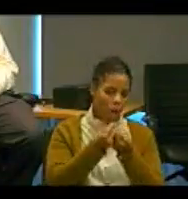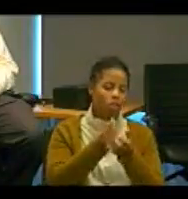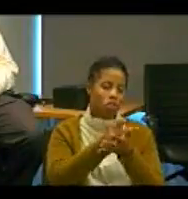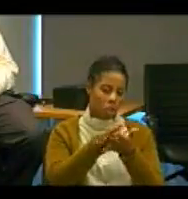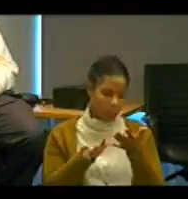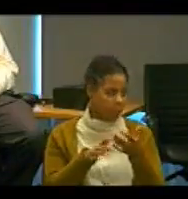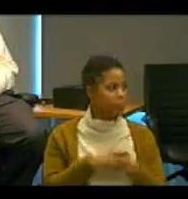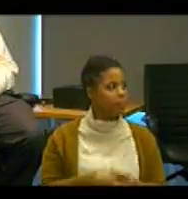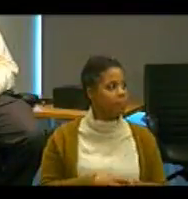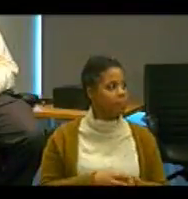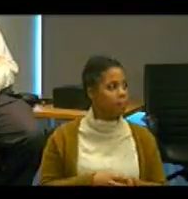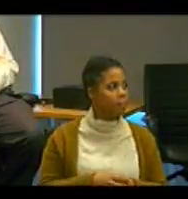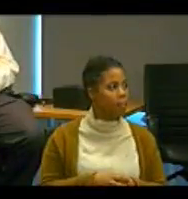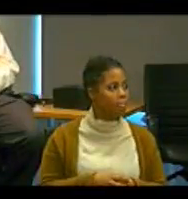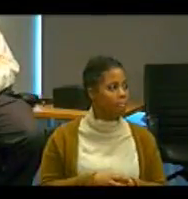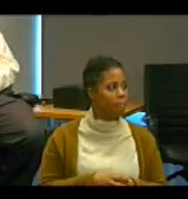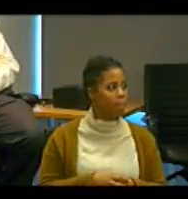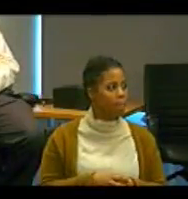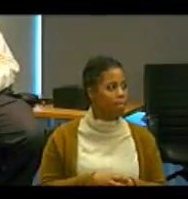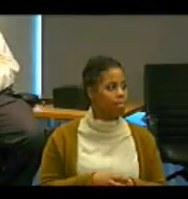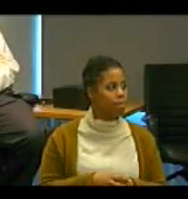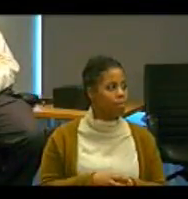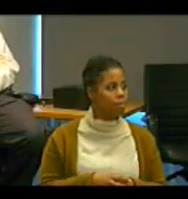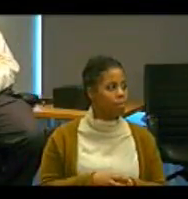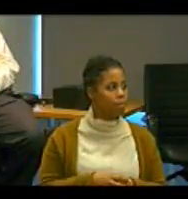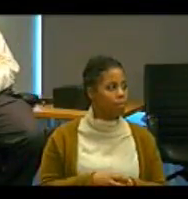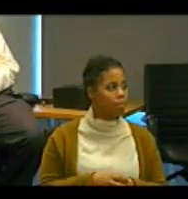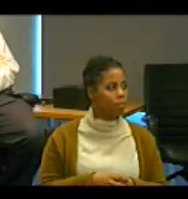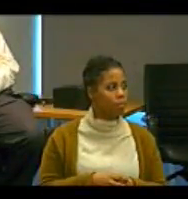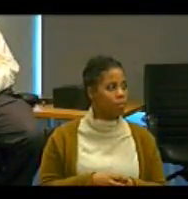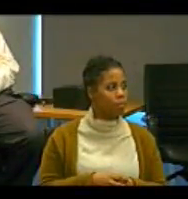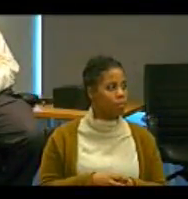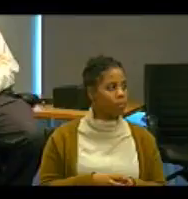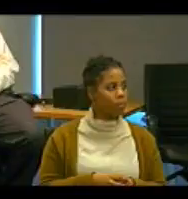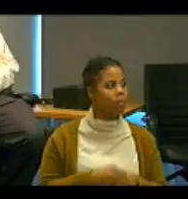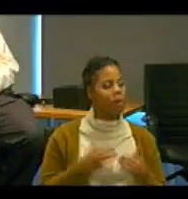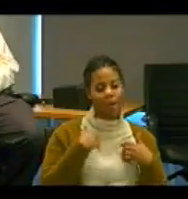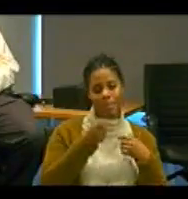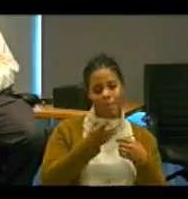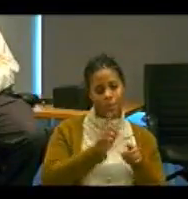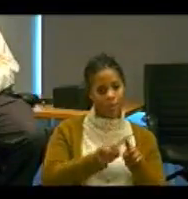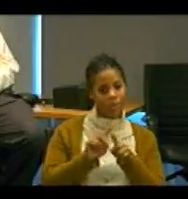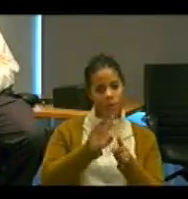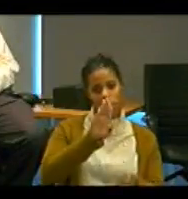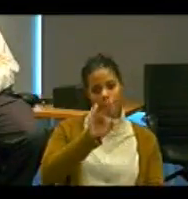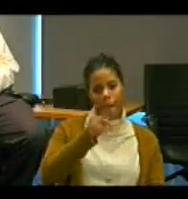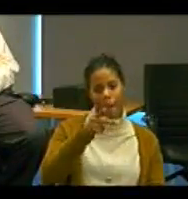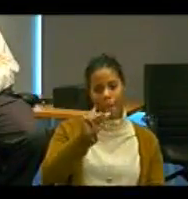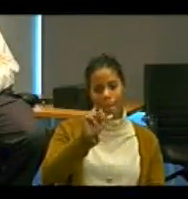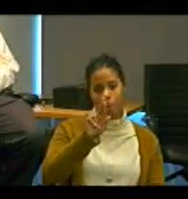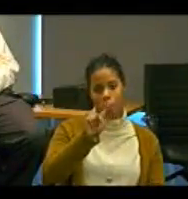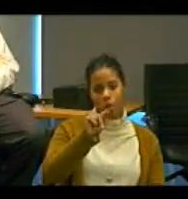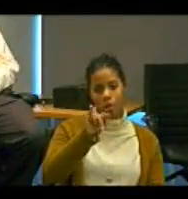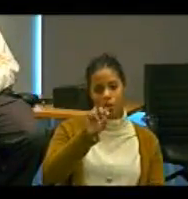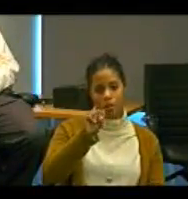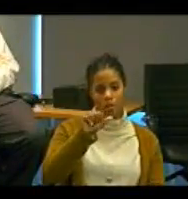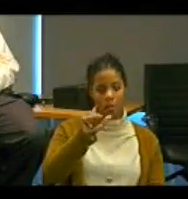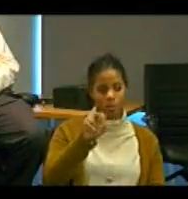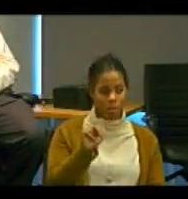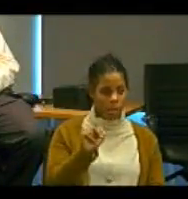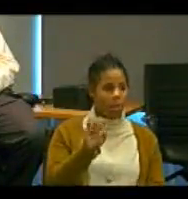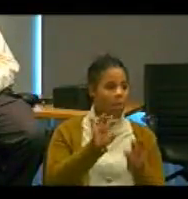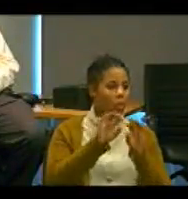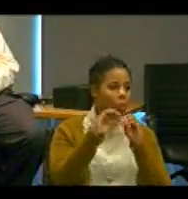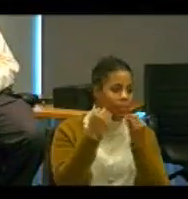This our findings have been reported on a number of different bipartisan organizations, Brookings, the Fordham